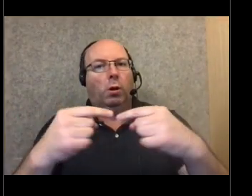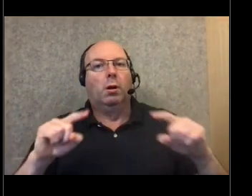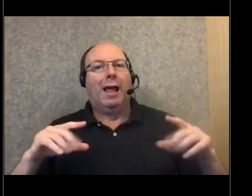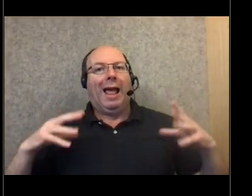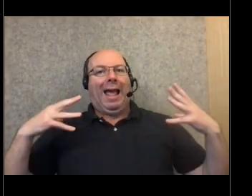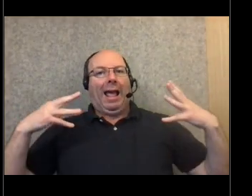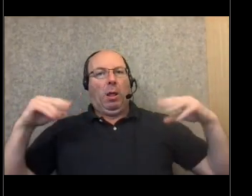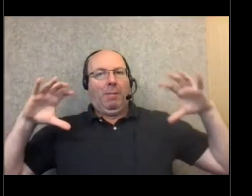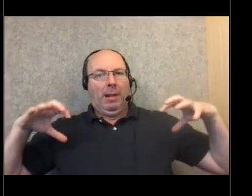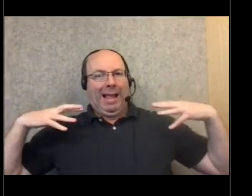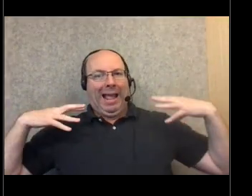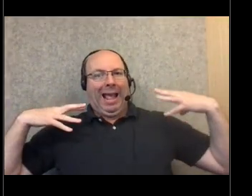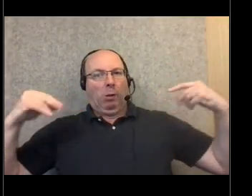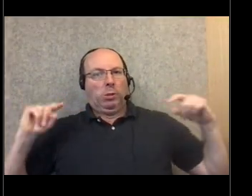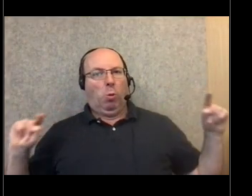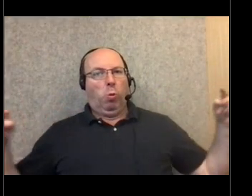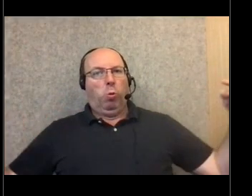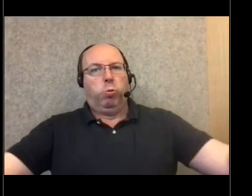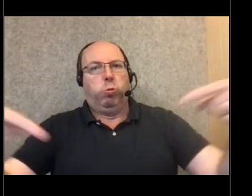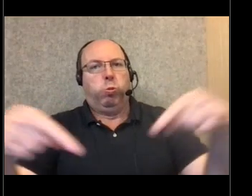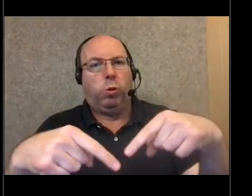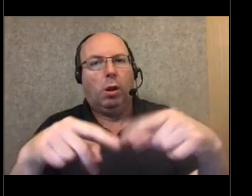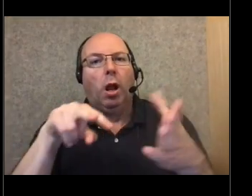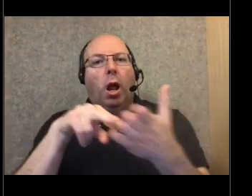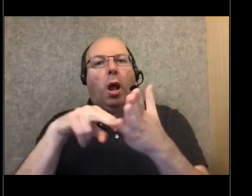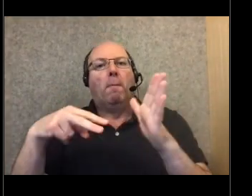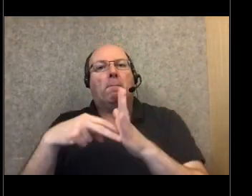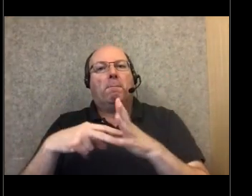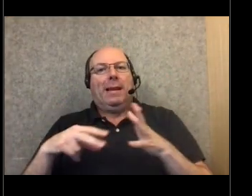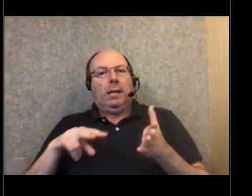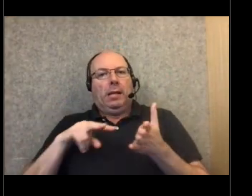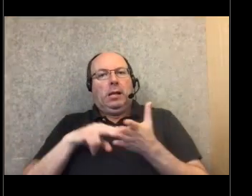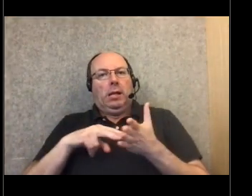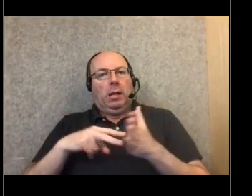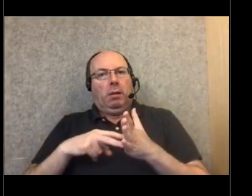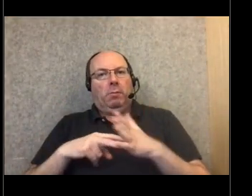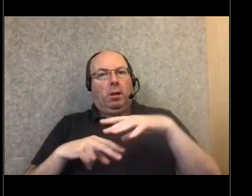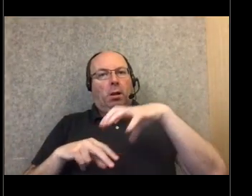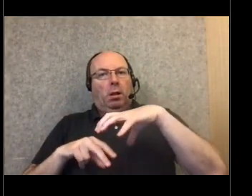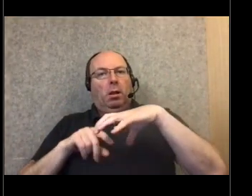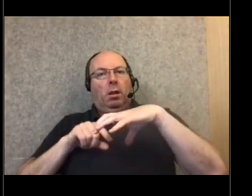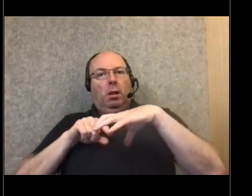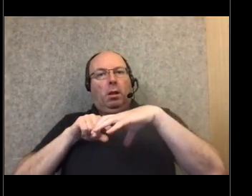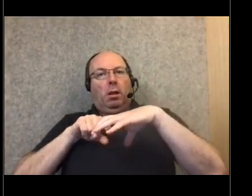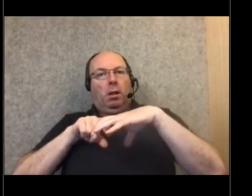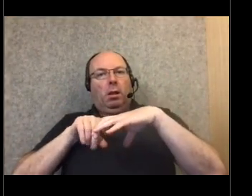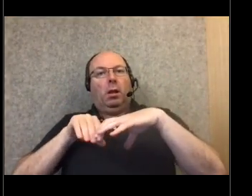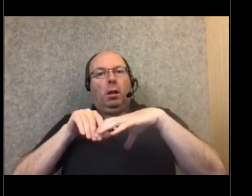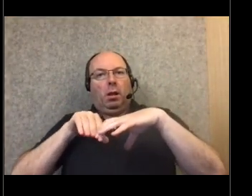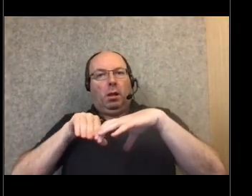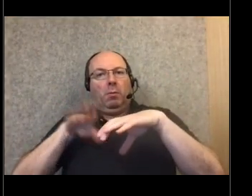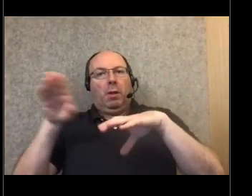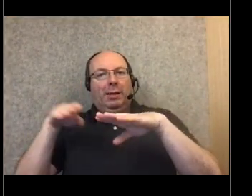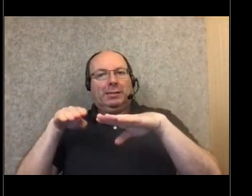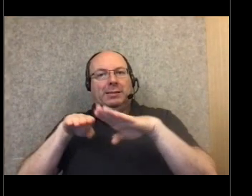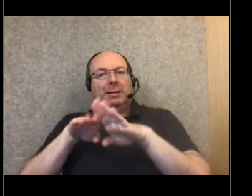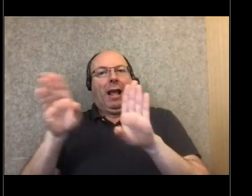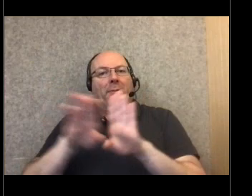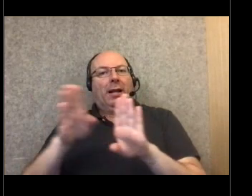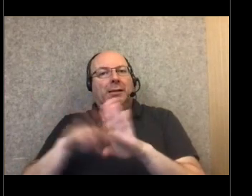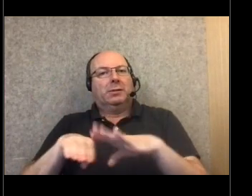an accessible route from the interior courtyard amenities as well as the primary entrance. It would not